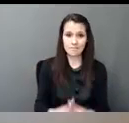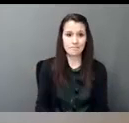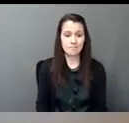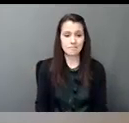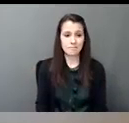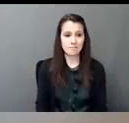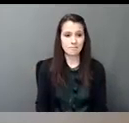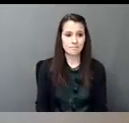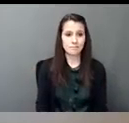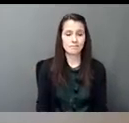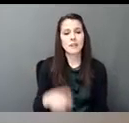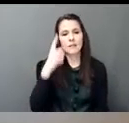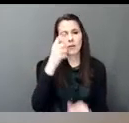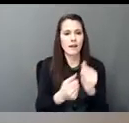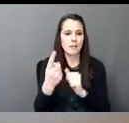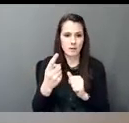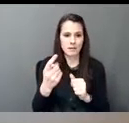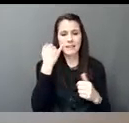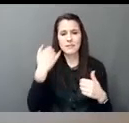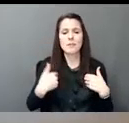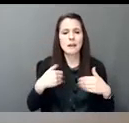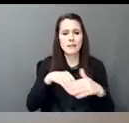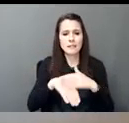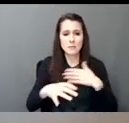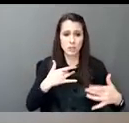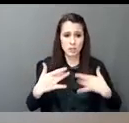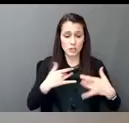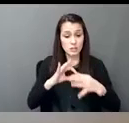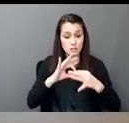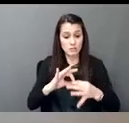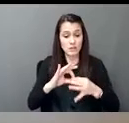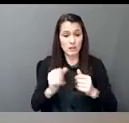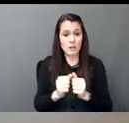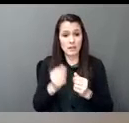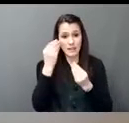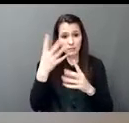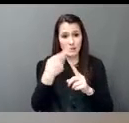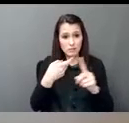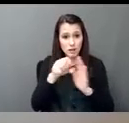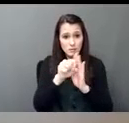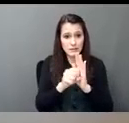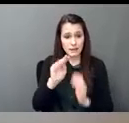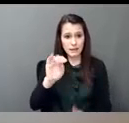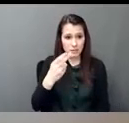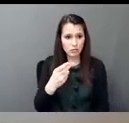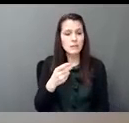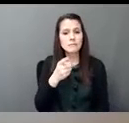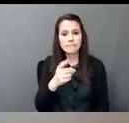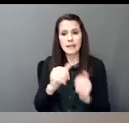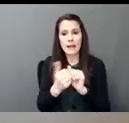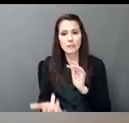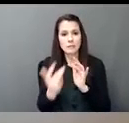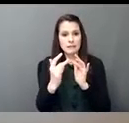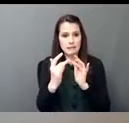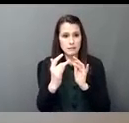For everybody, if you do have accessibility concerns related to information provided by the state, this is how you can reach out to us. You go